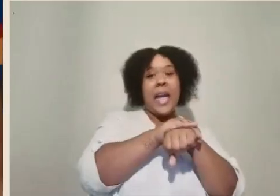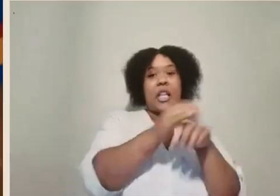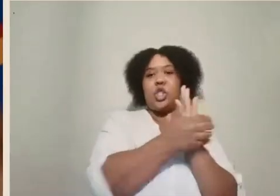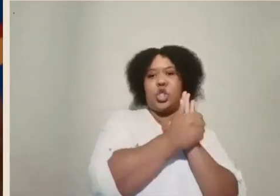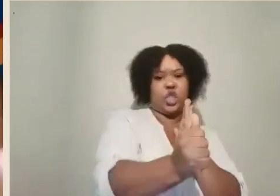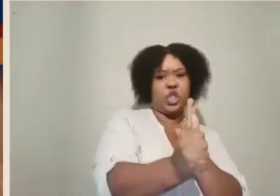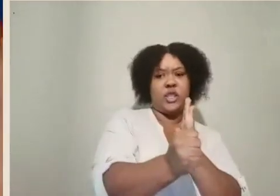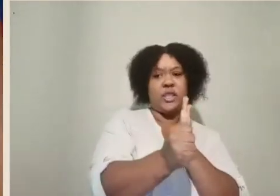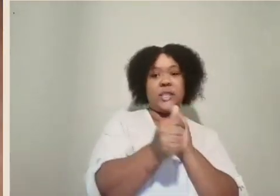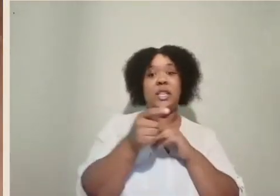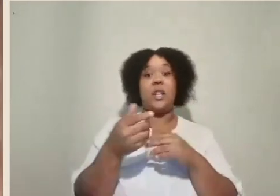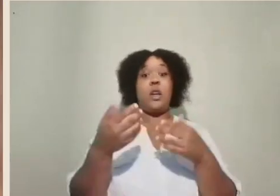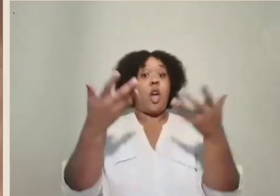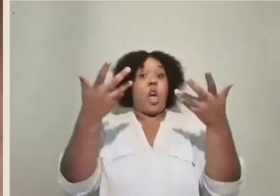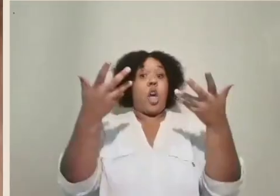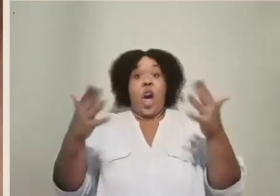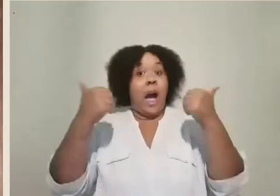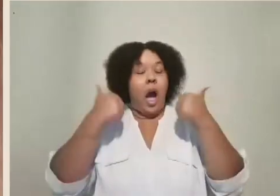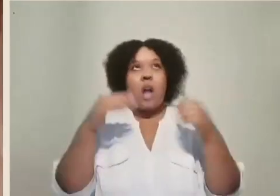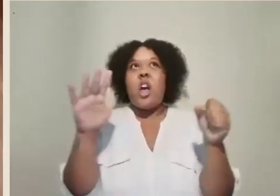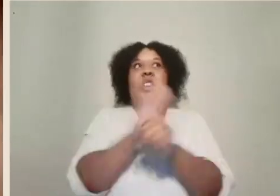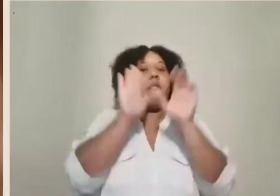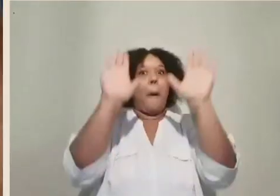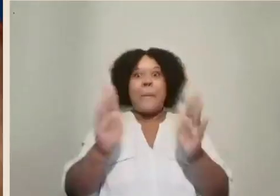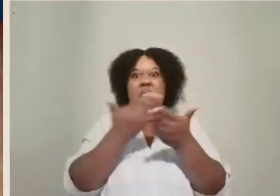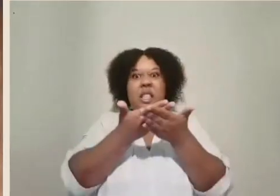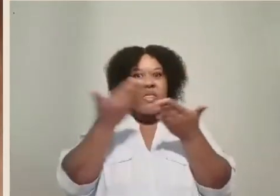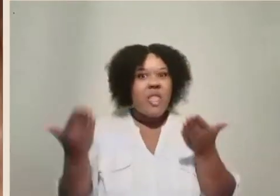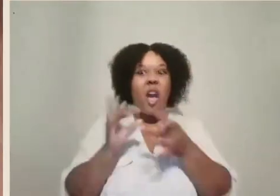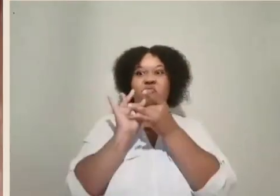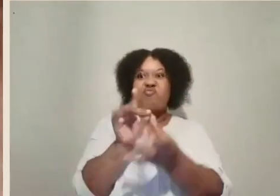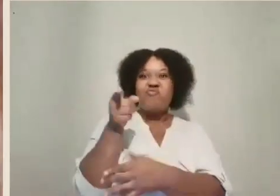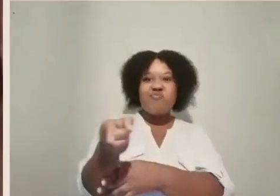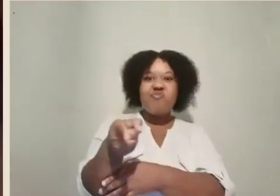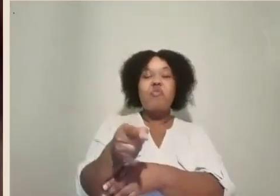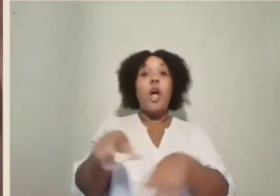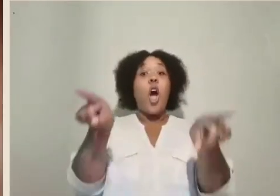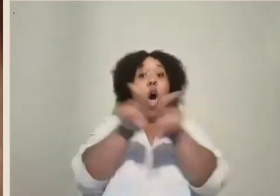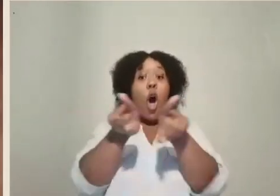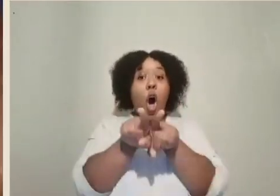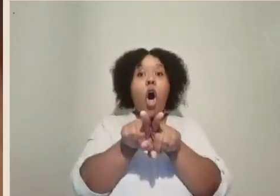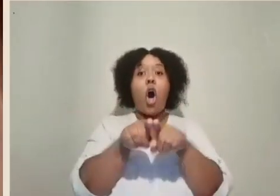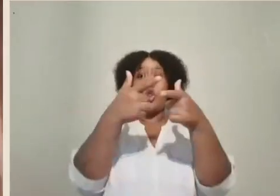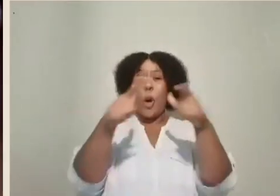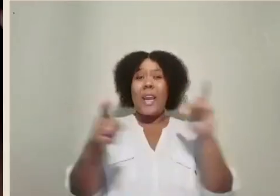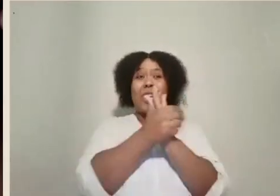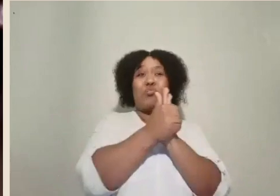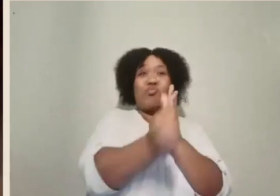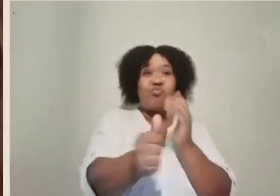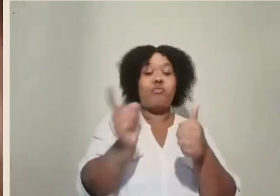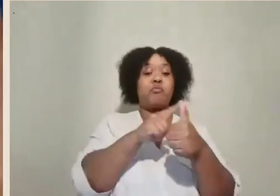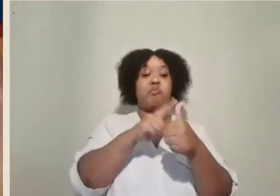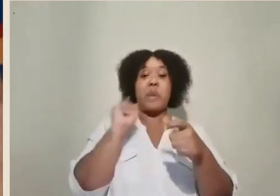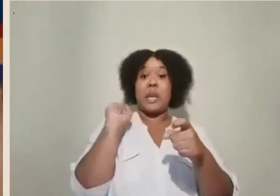like if we didn't have already enough great things to hear from him, is also linguistically competent in